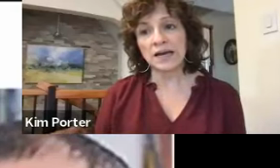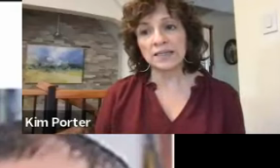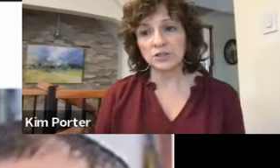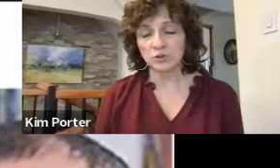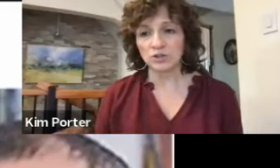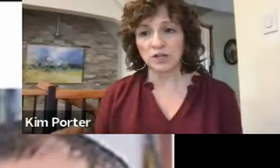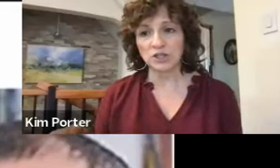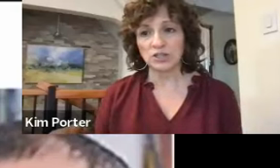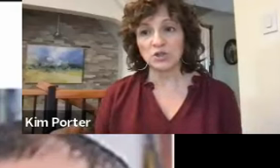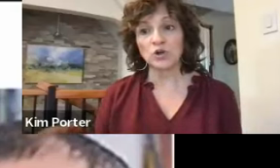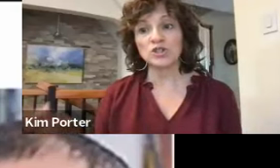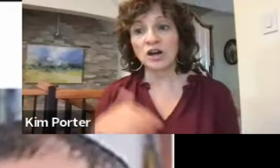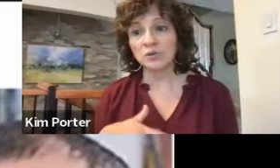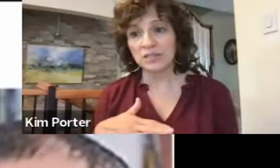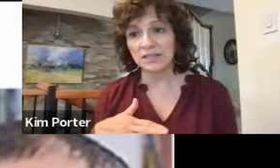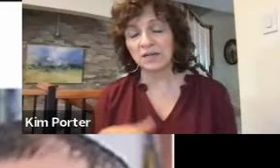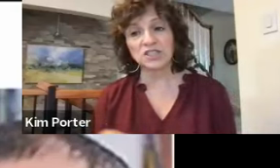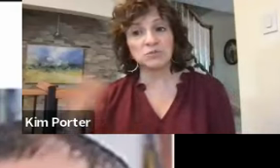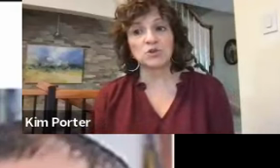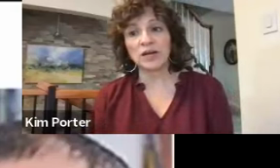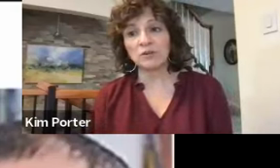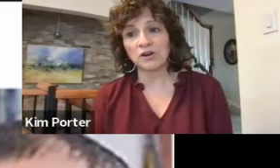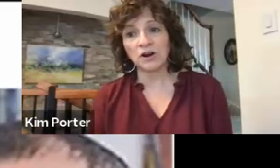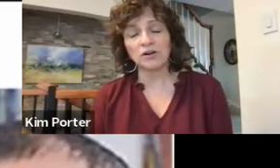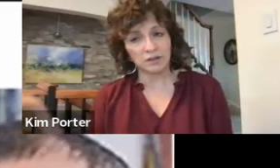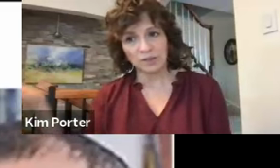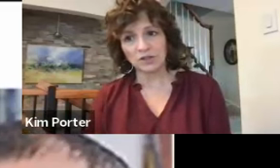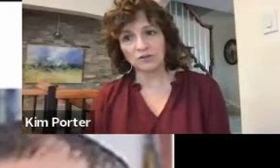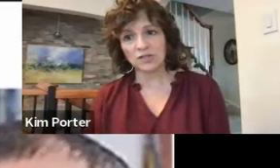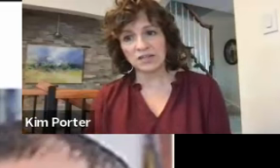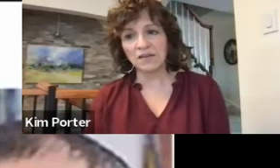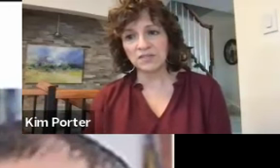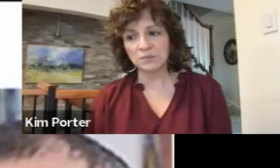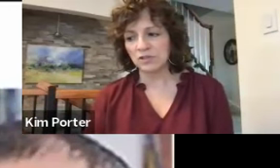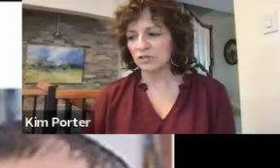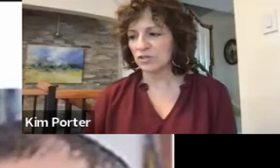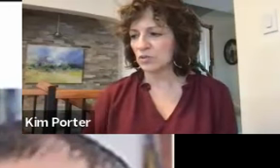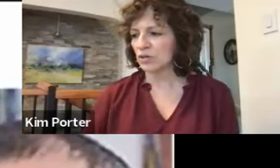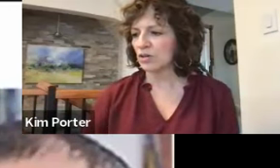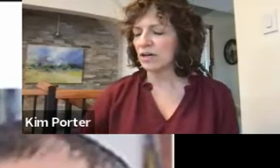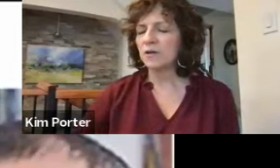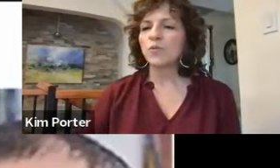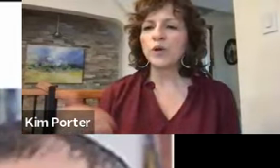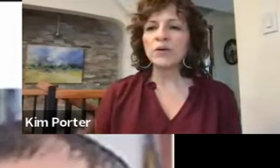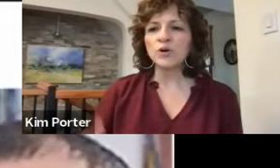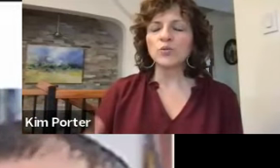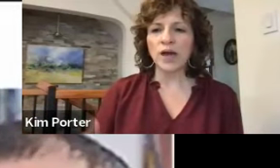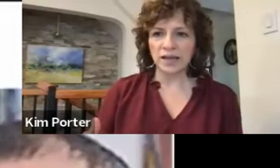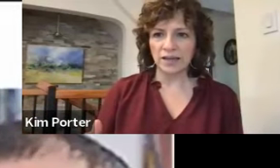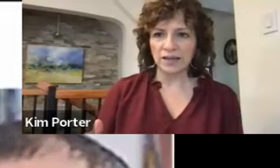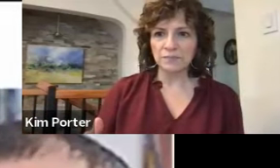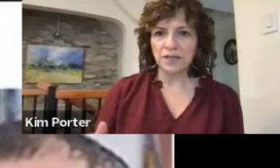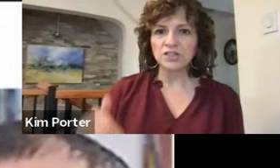and anxiety disorder specialist who our daughter was seeing, because she was great with her. My daughter doesn't have the substance use disorder. We